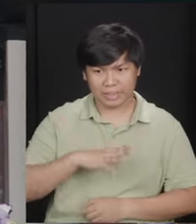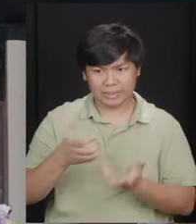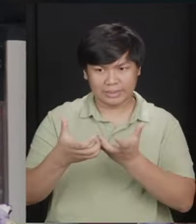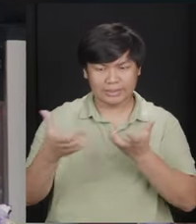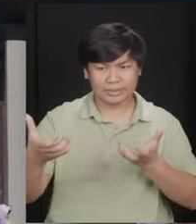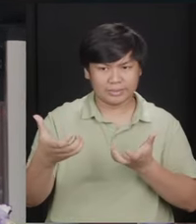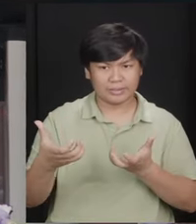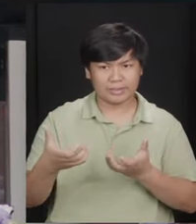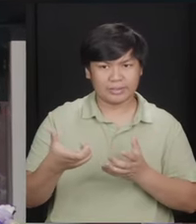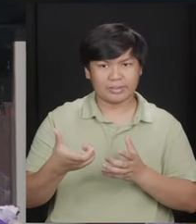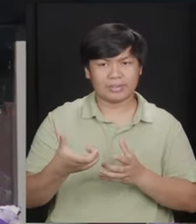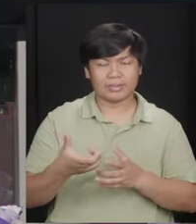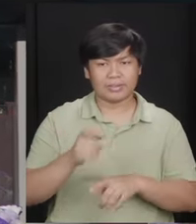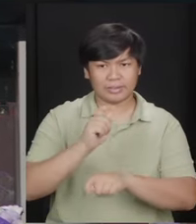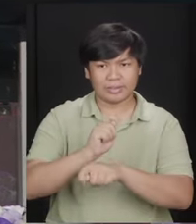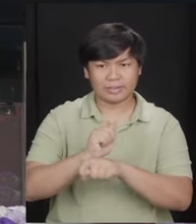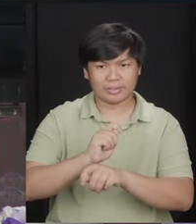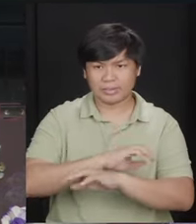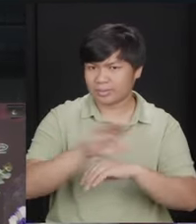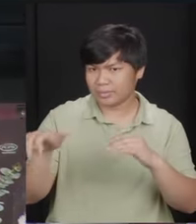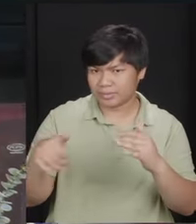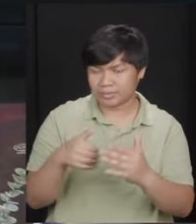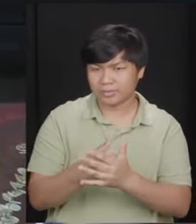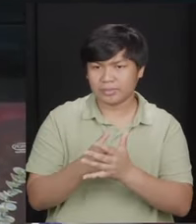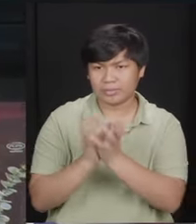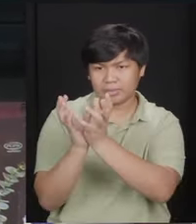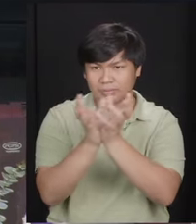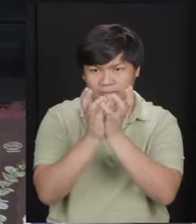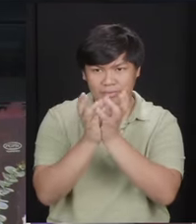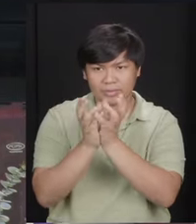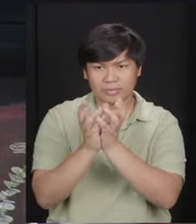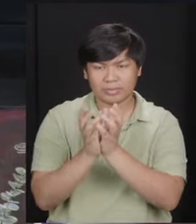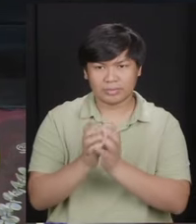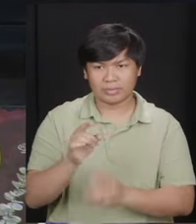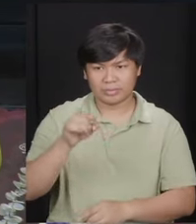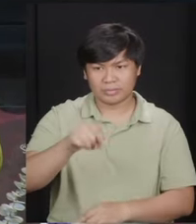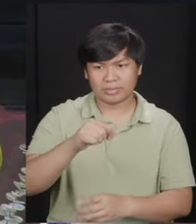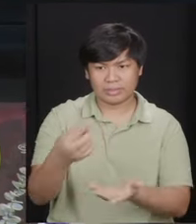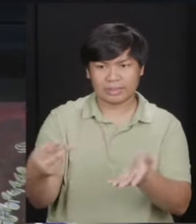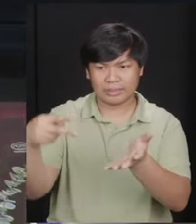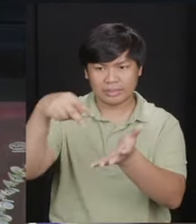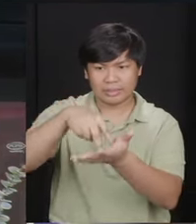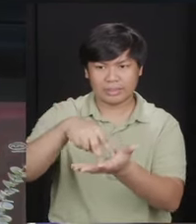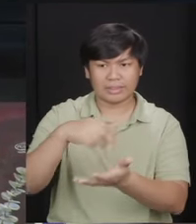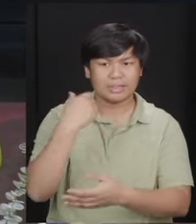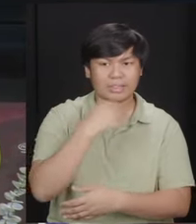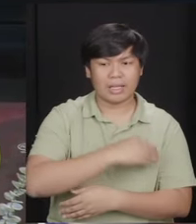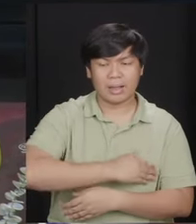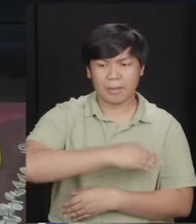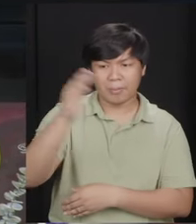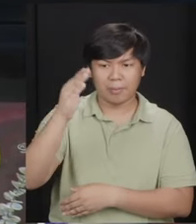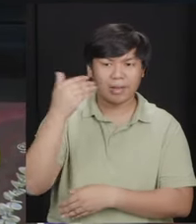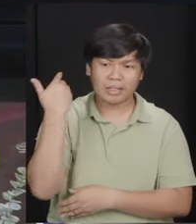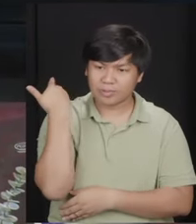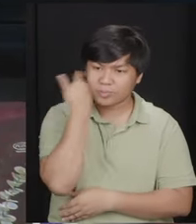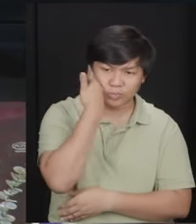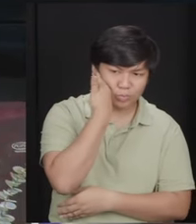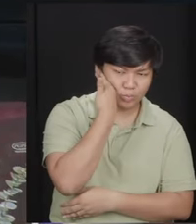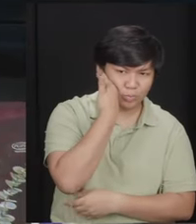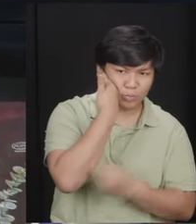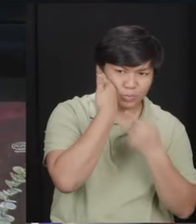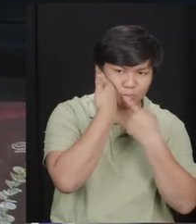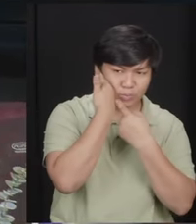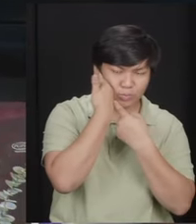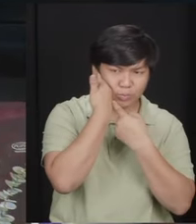excluded not just from the synagogue, but the entire community, he'll bring the man before everybody and slap him with the back of his hand on